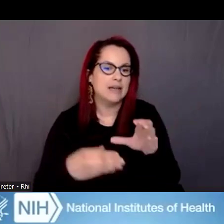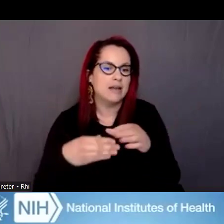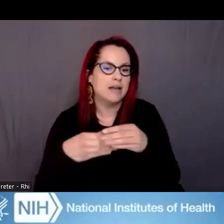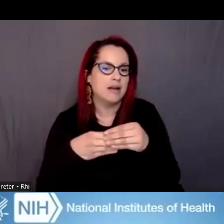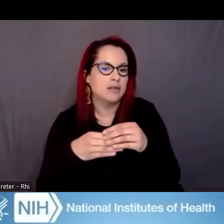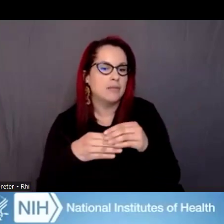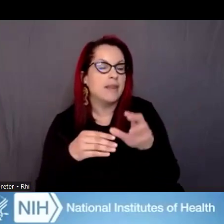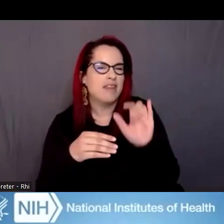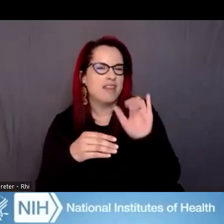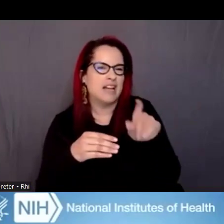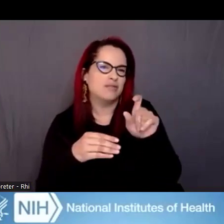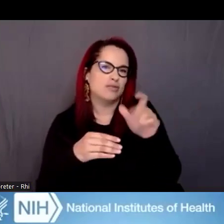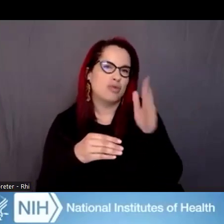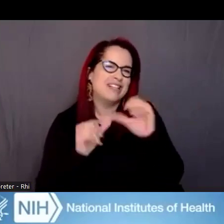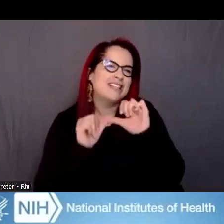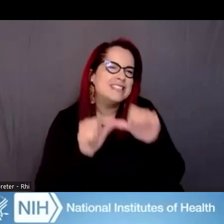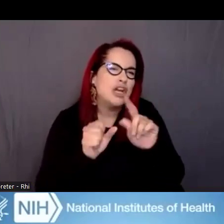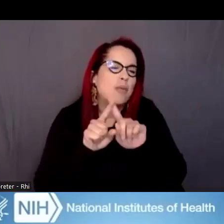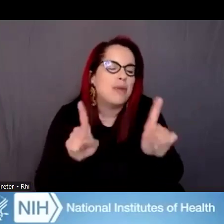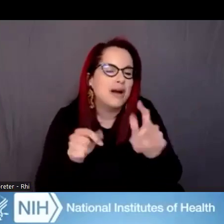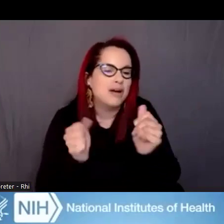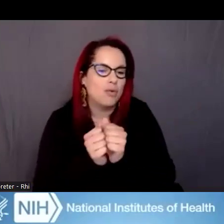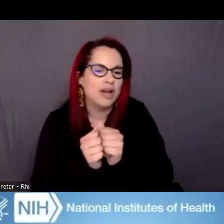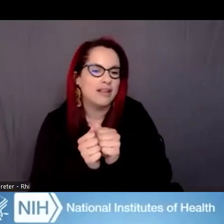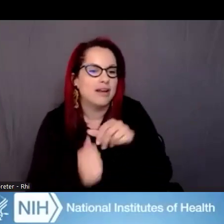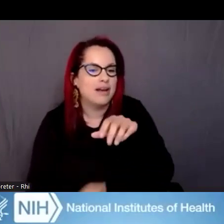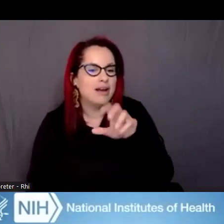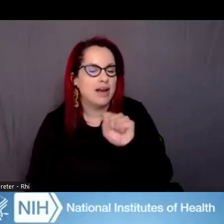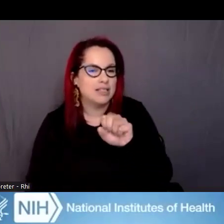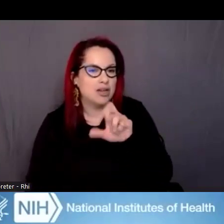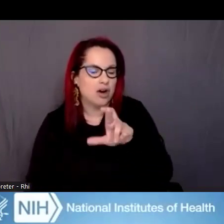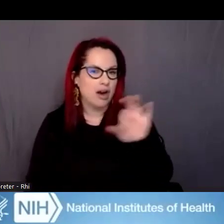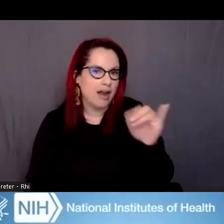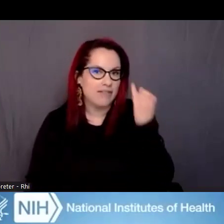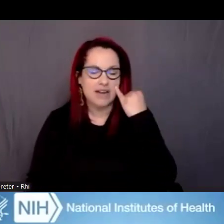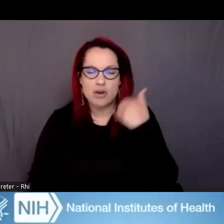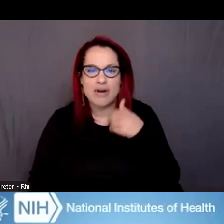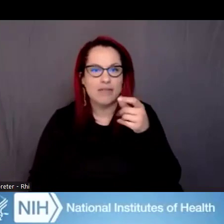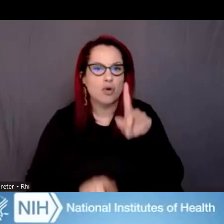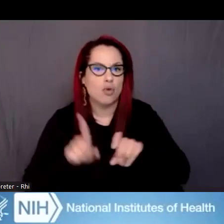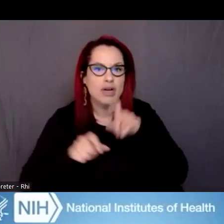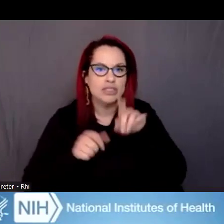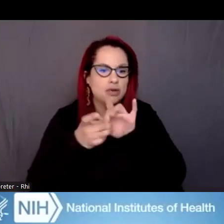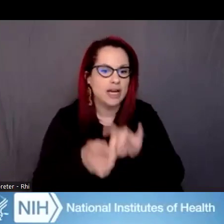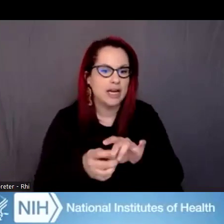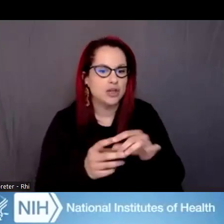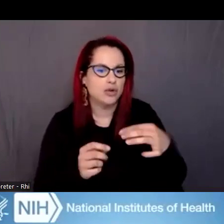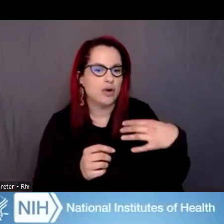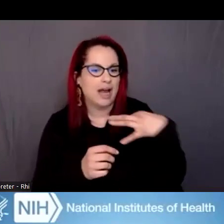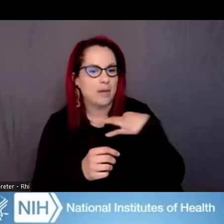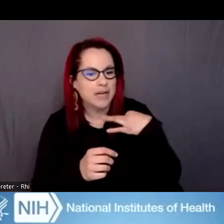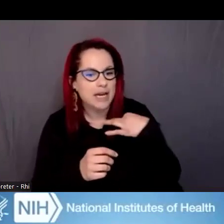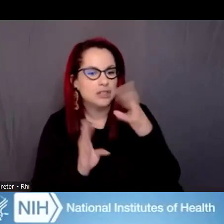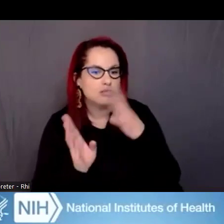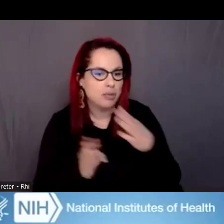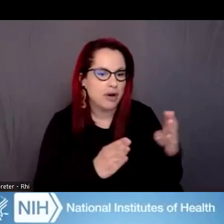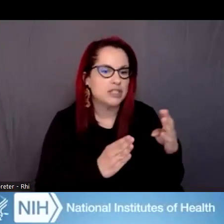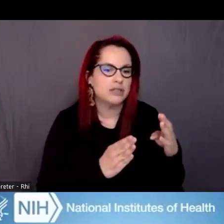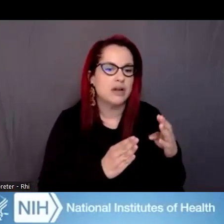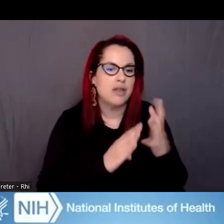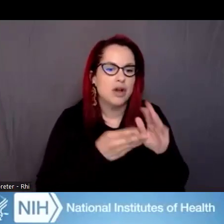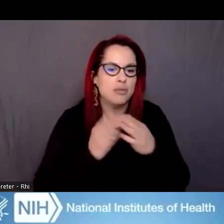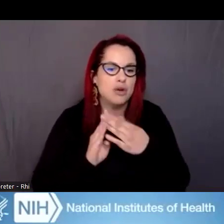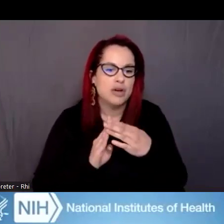But with SRF, just like you have questions about application preparation, the community may be also. So we